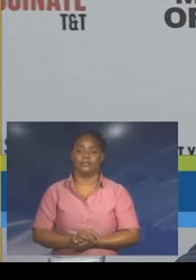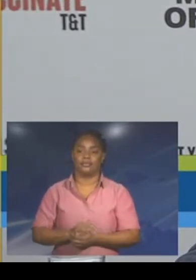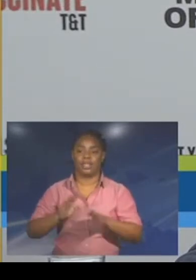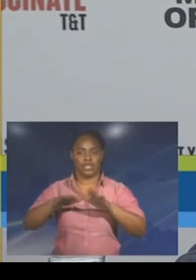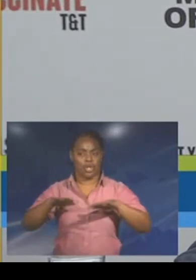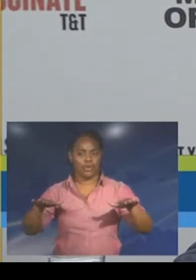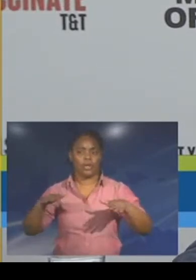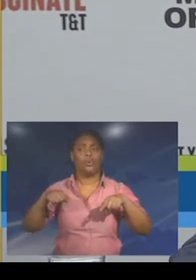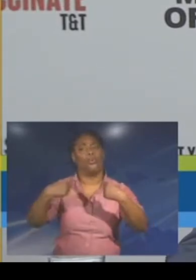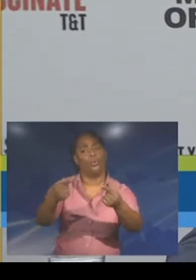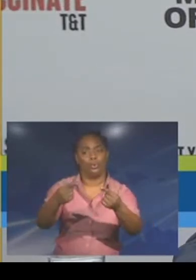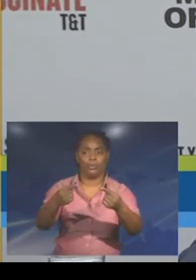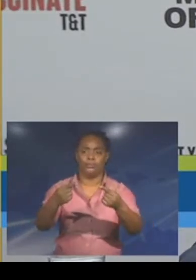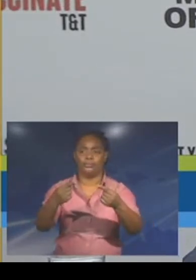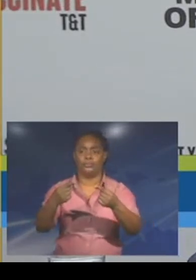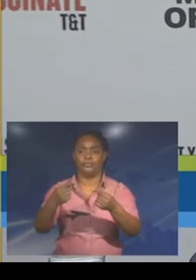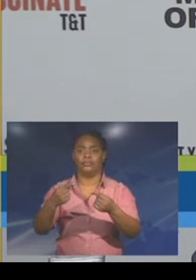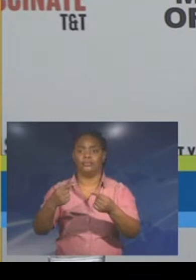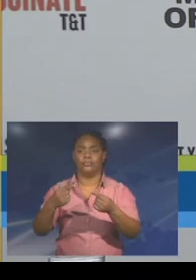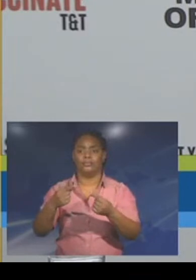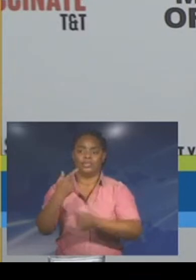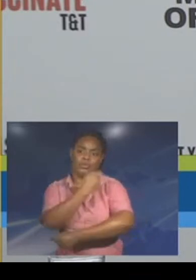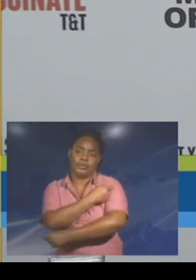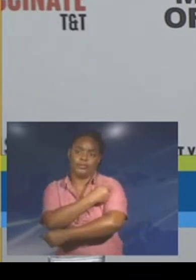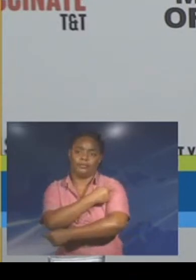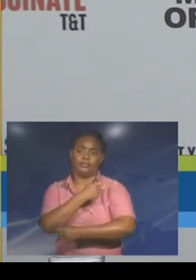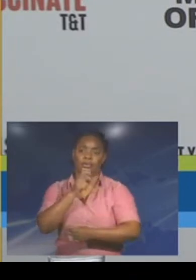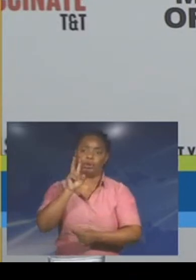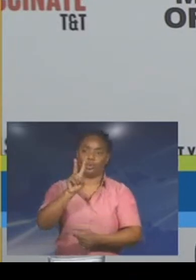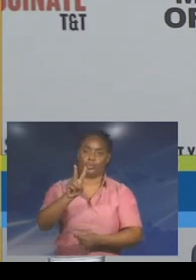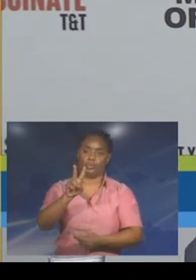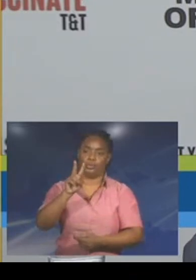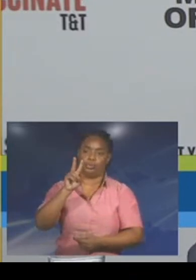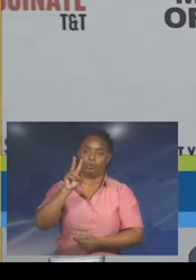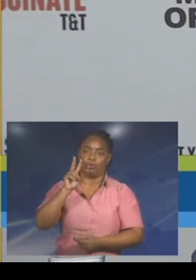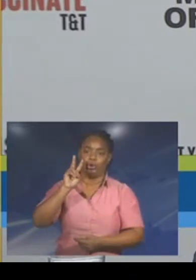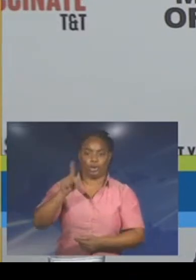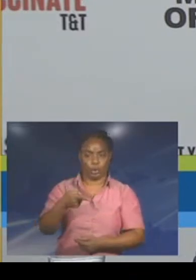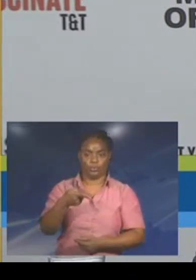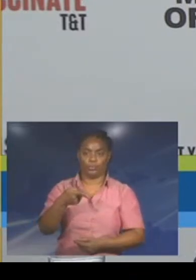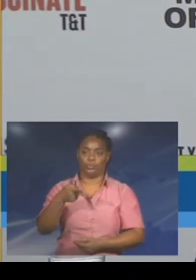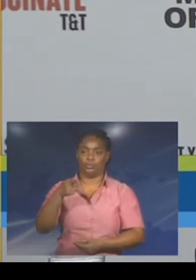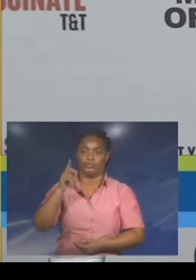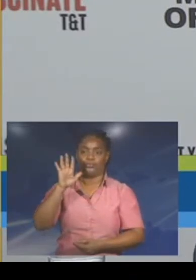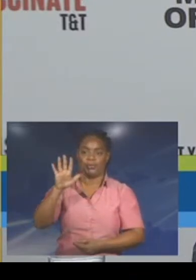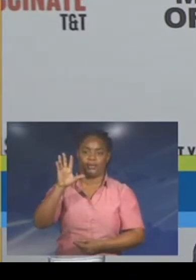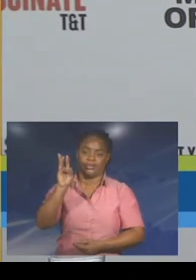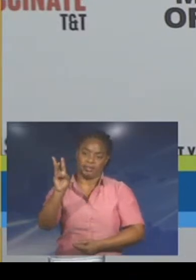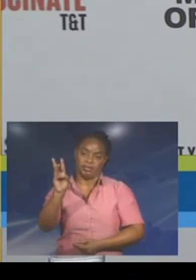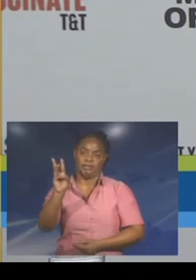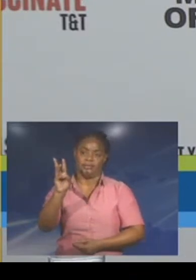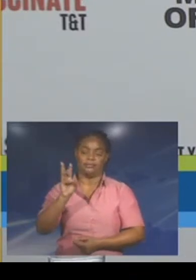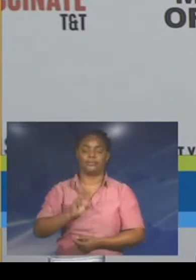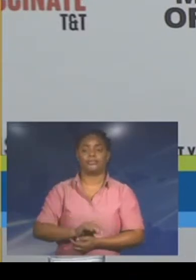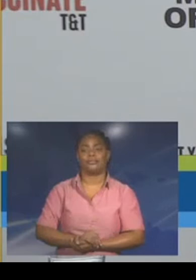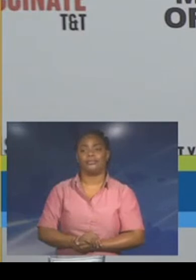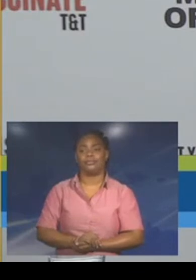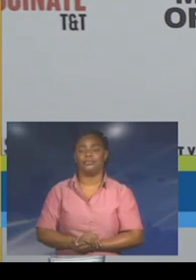program, 2,056. So that is, in summary, the vaccine data